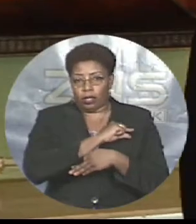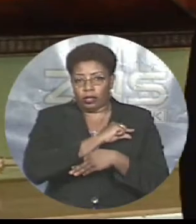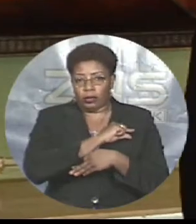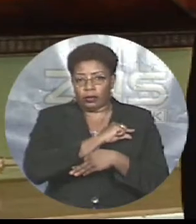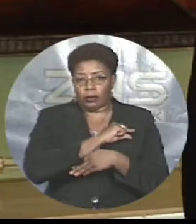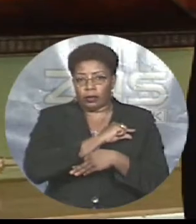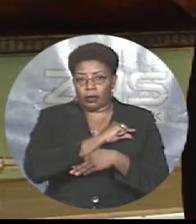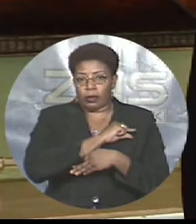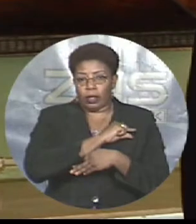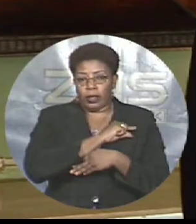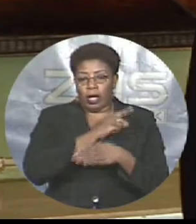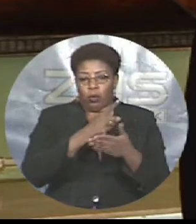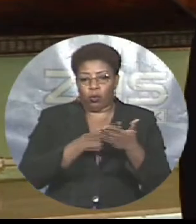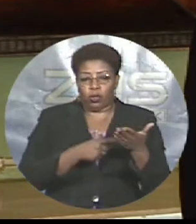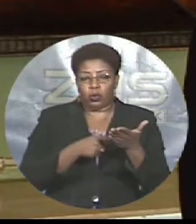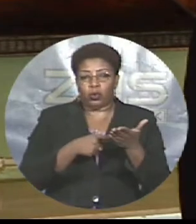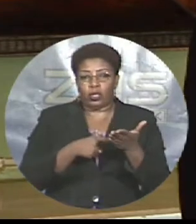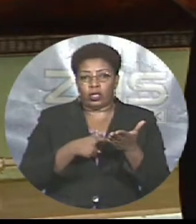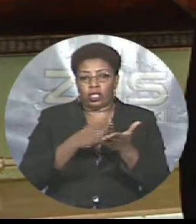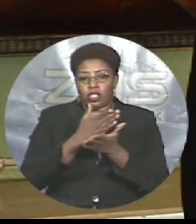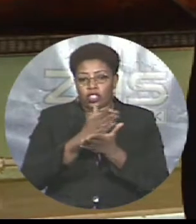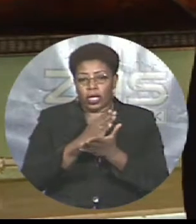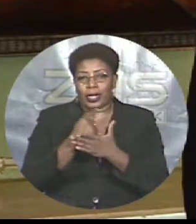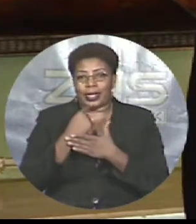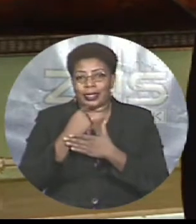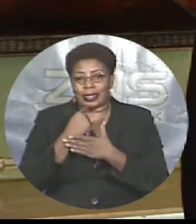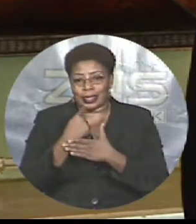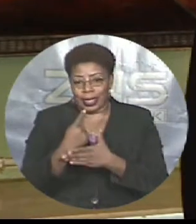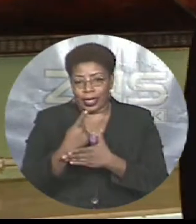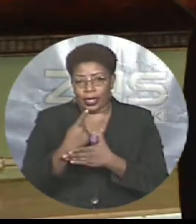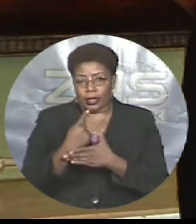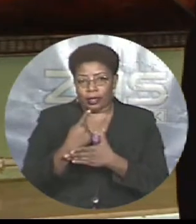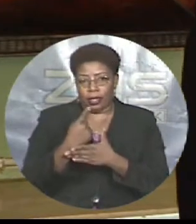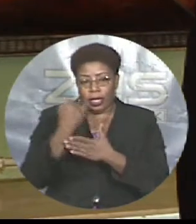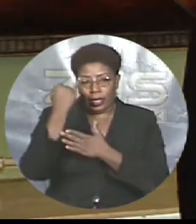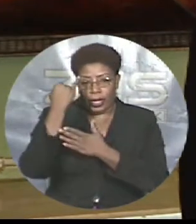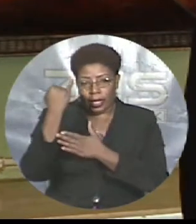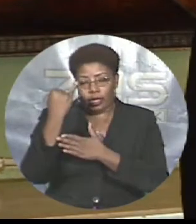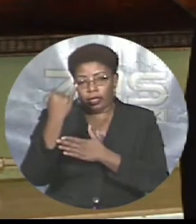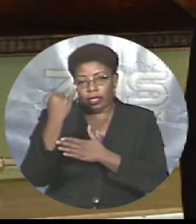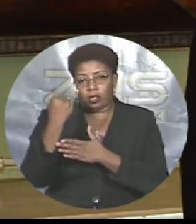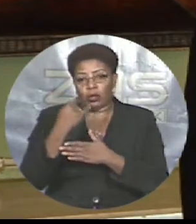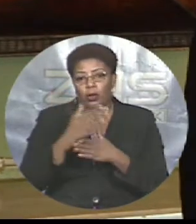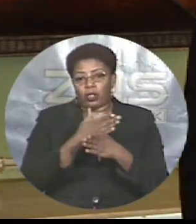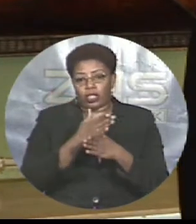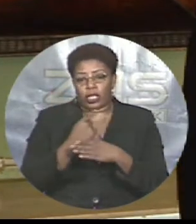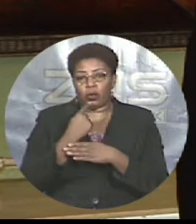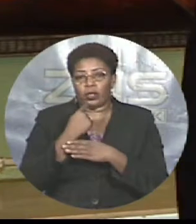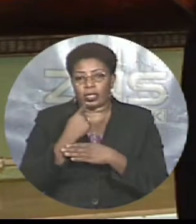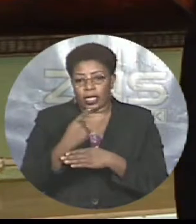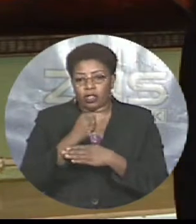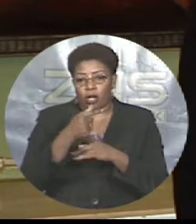expressed were unfortunate, and they are not the views and opinion of the Federation.